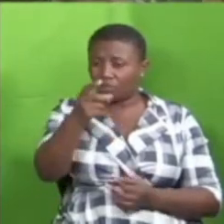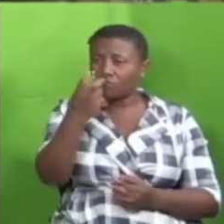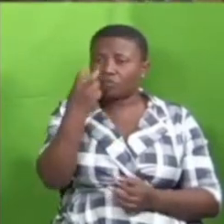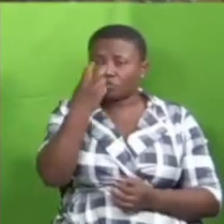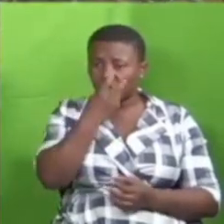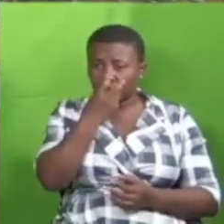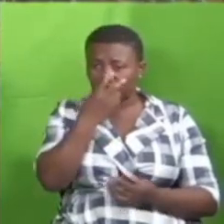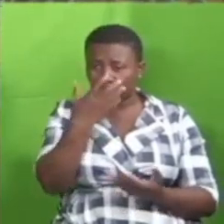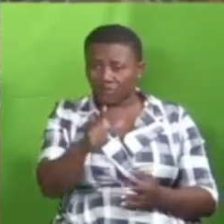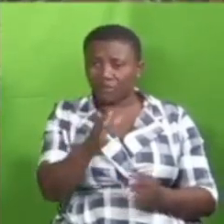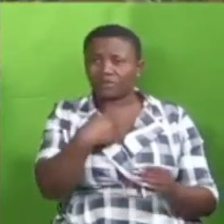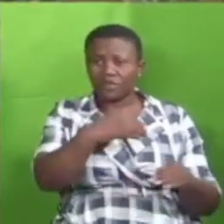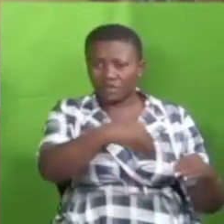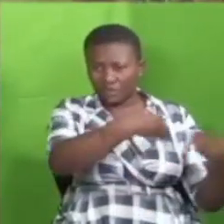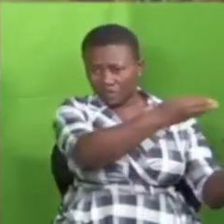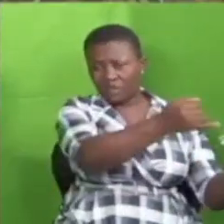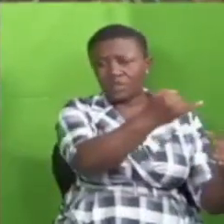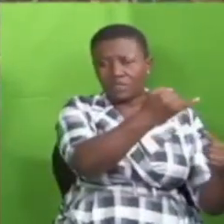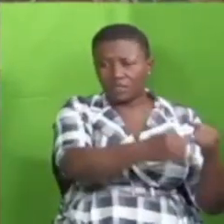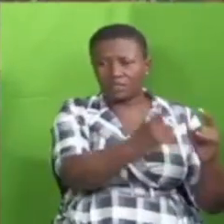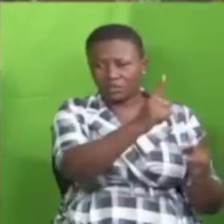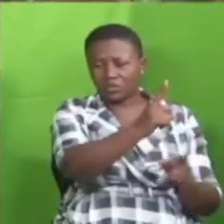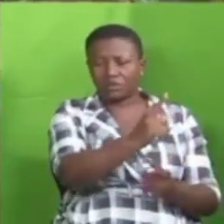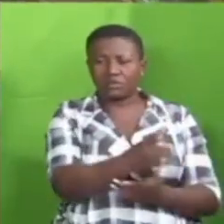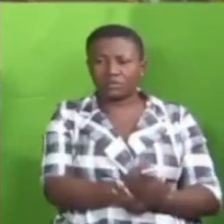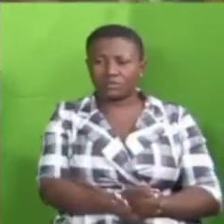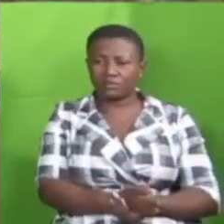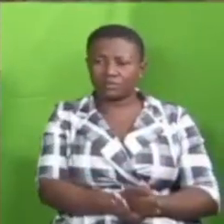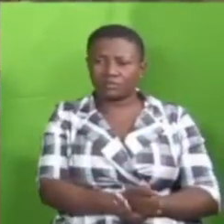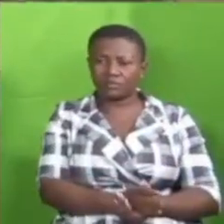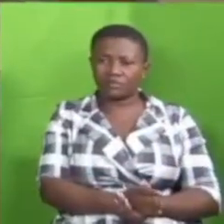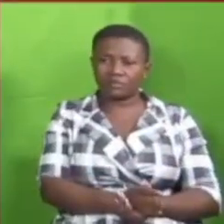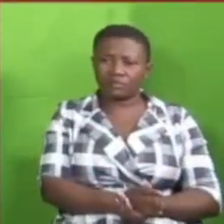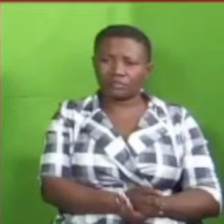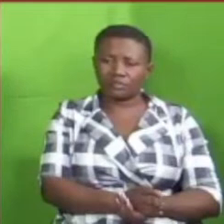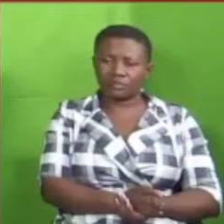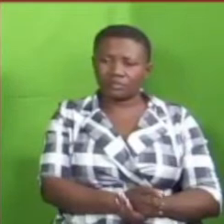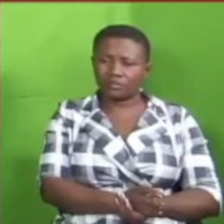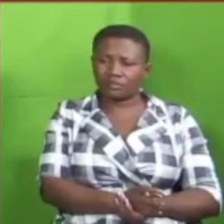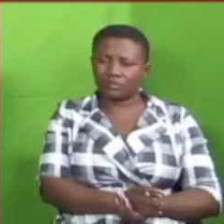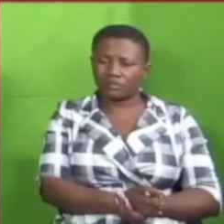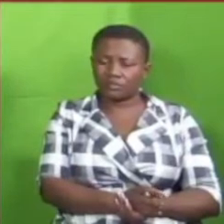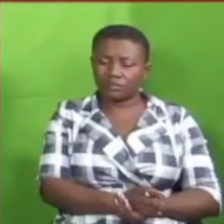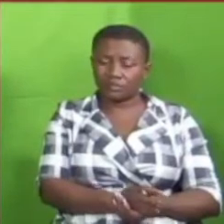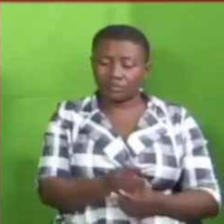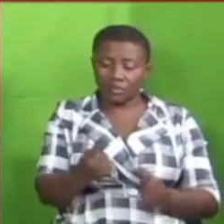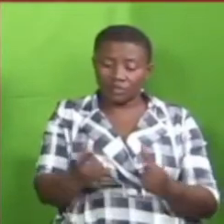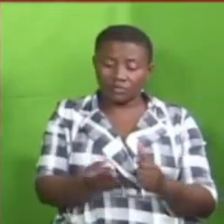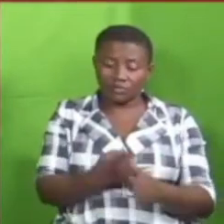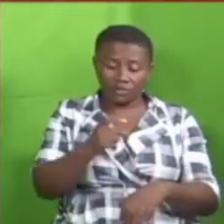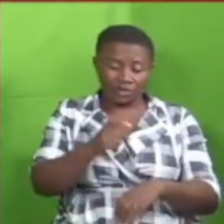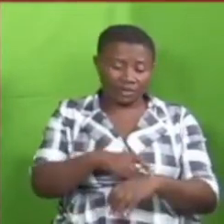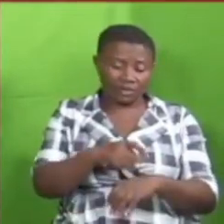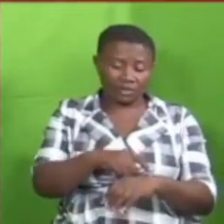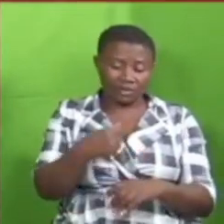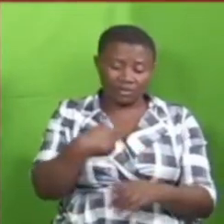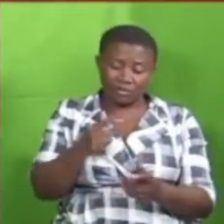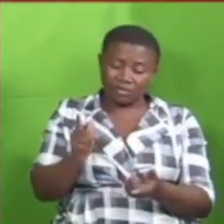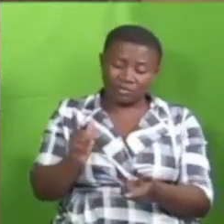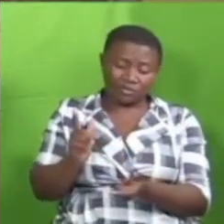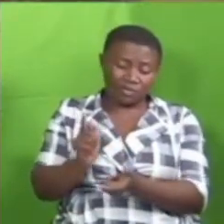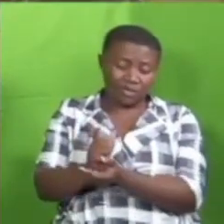I'll give the last one to him. Thank you very much, Mr. Speaker. I'll be very short. The first time I met Honorable